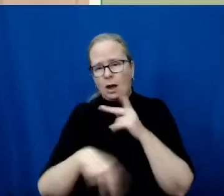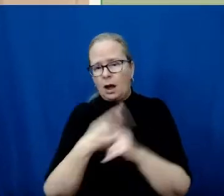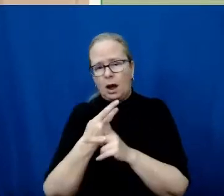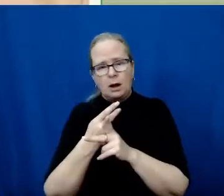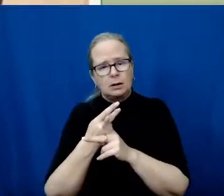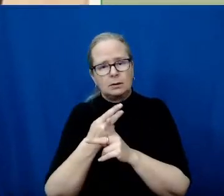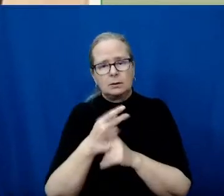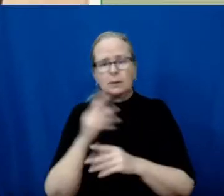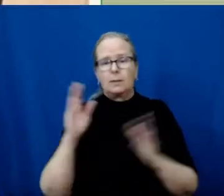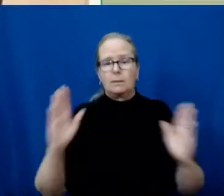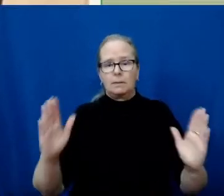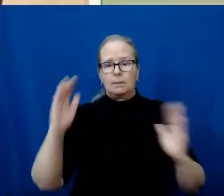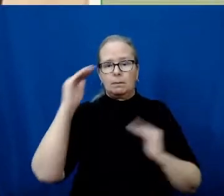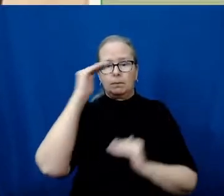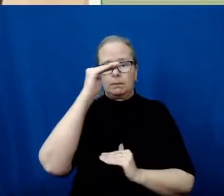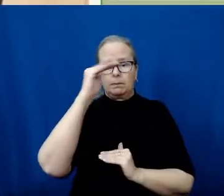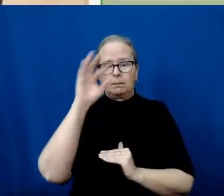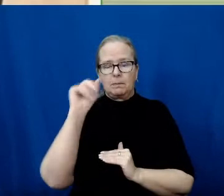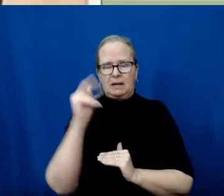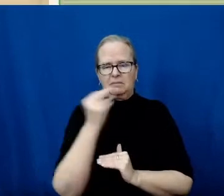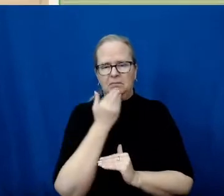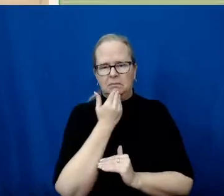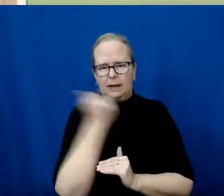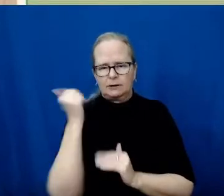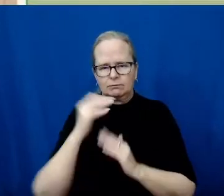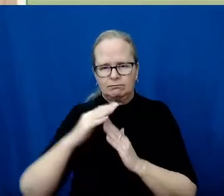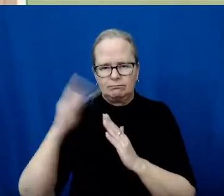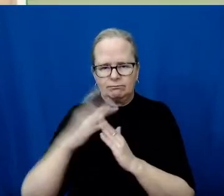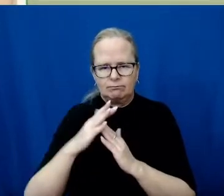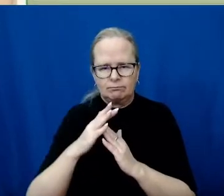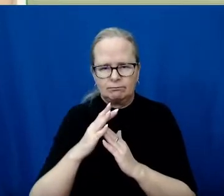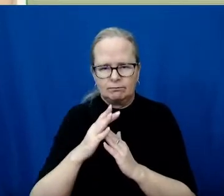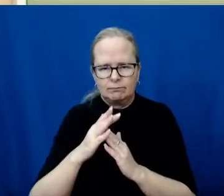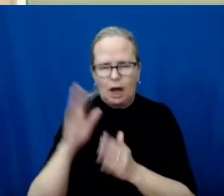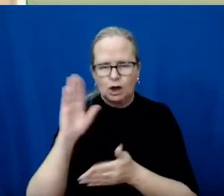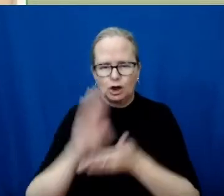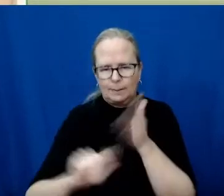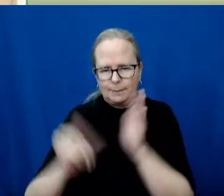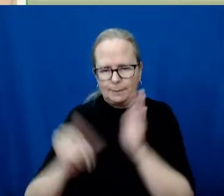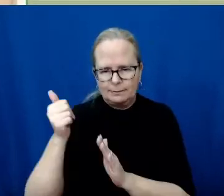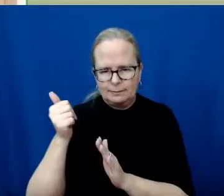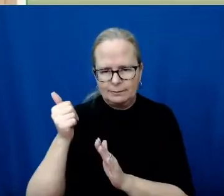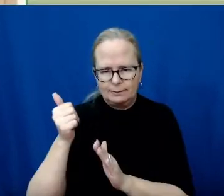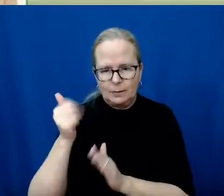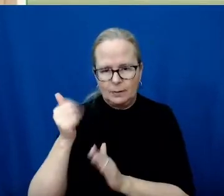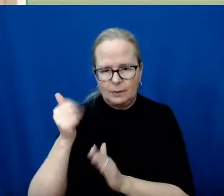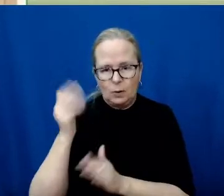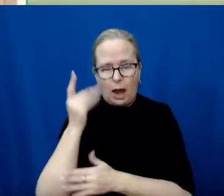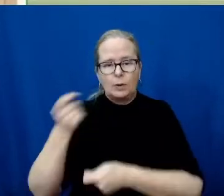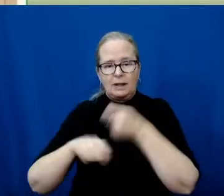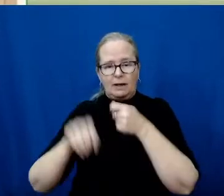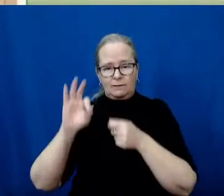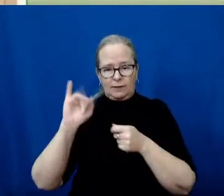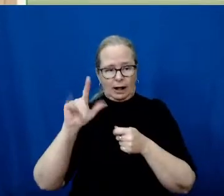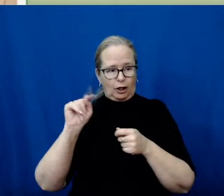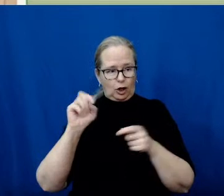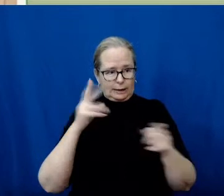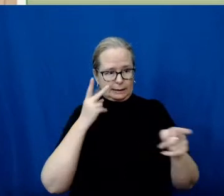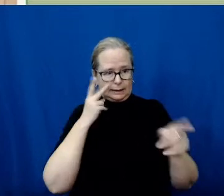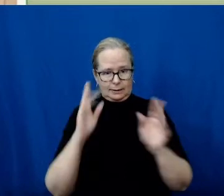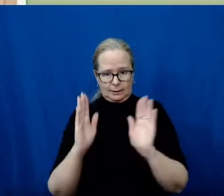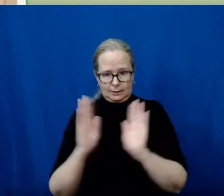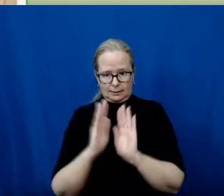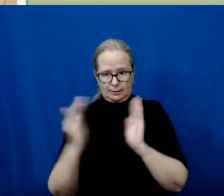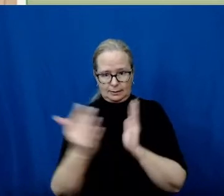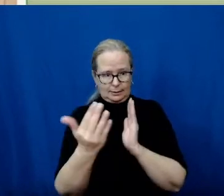money. If you have to replace the filters, it's going to be the least cost. It has way better performance. So I'm probably going to